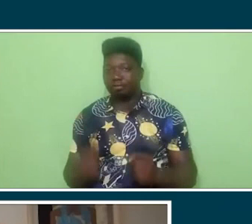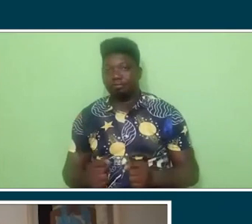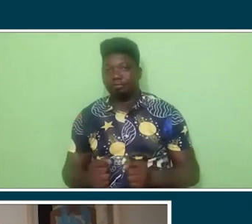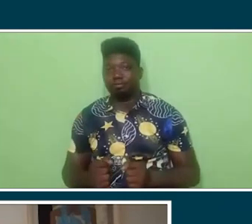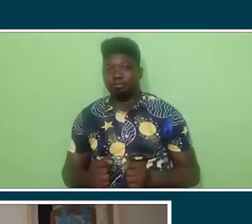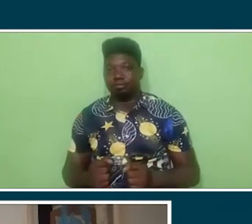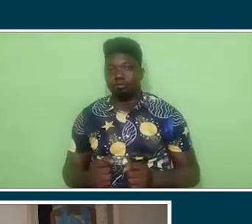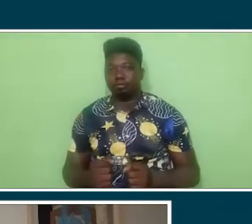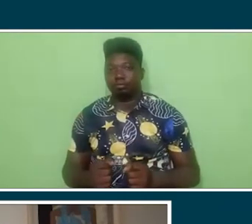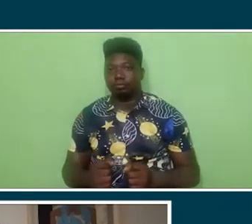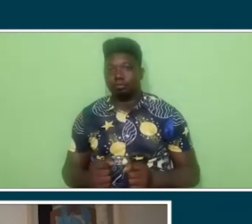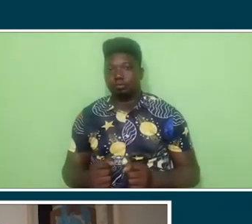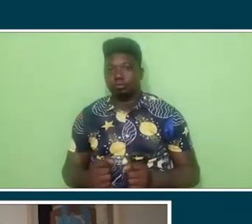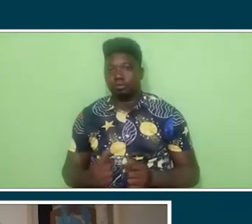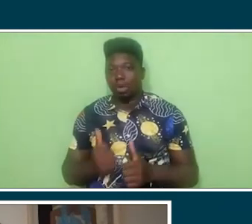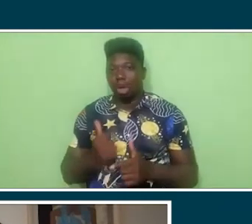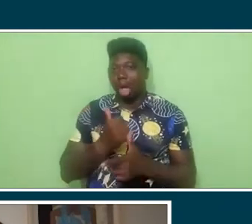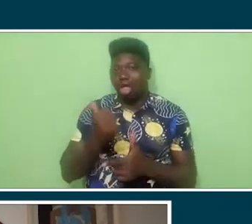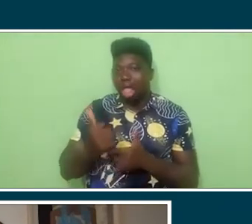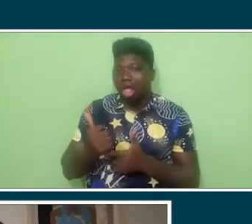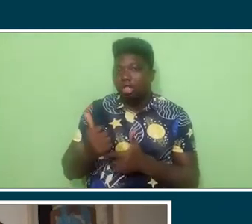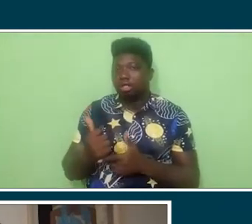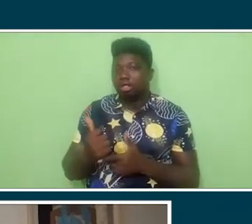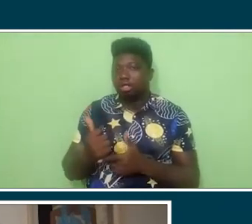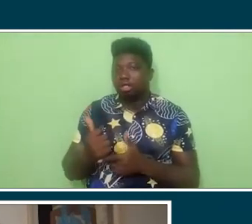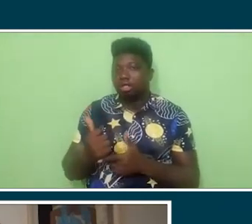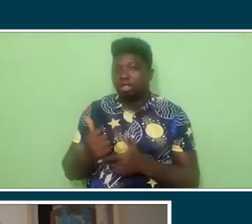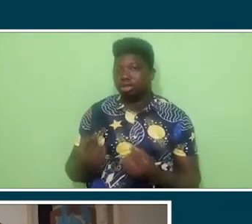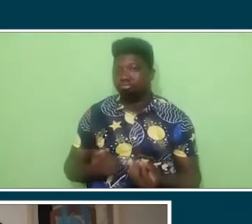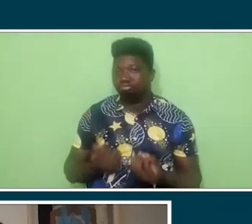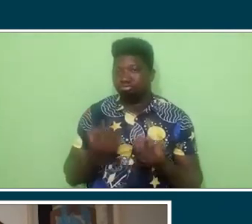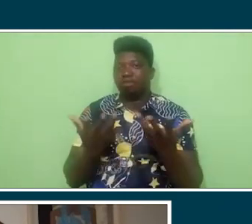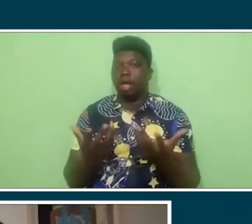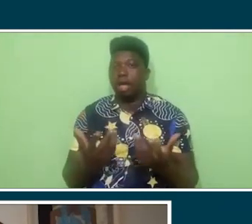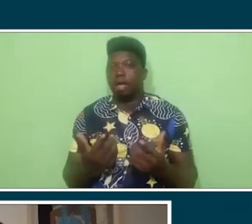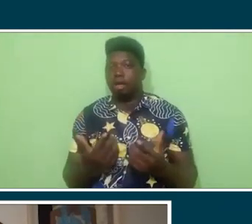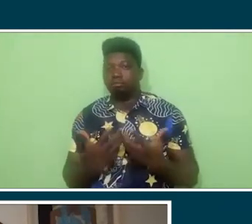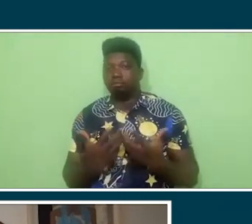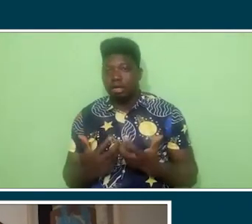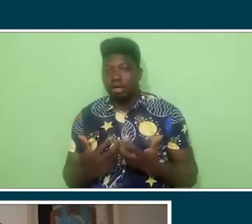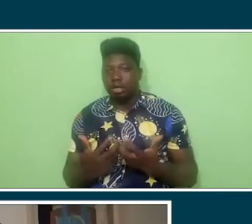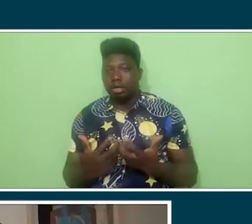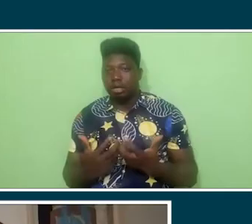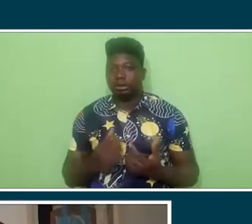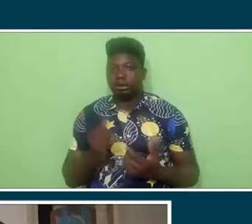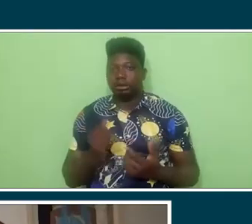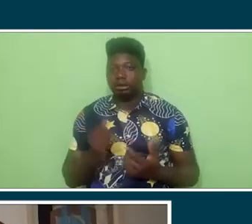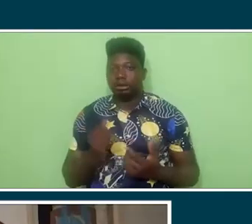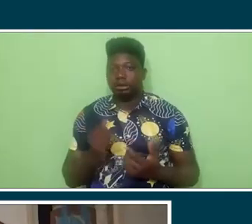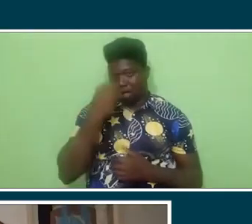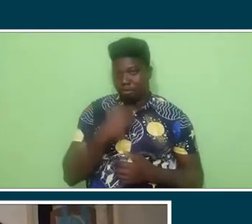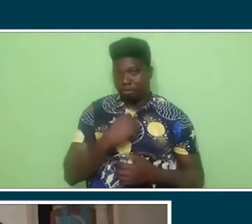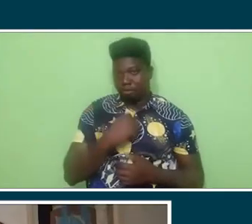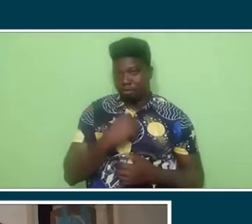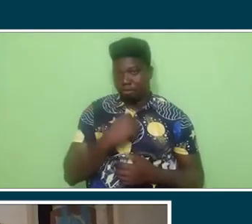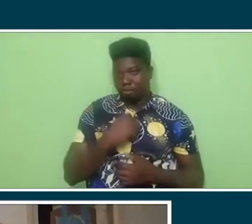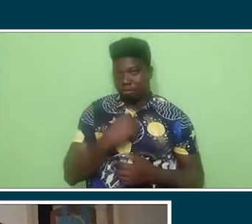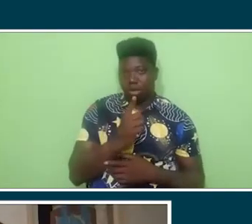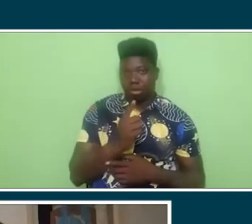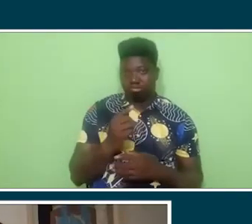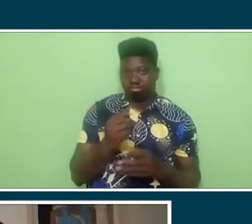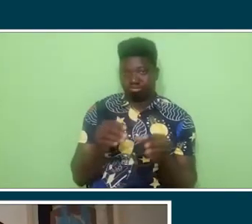mechanism? Yeah. So for me, that's really a shift out of reactivity into